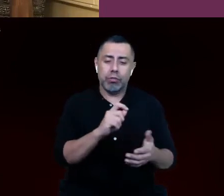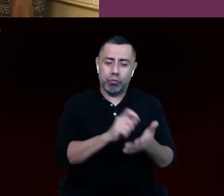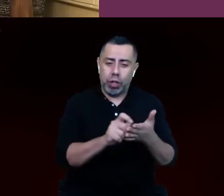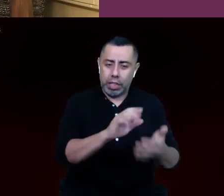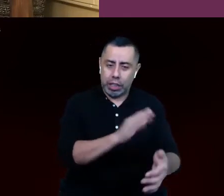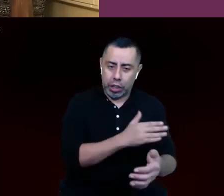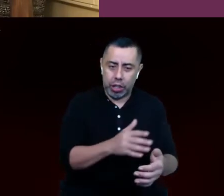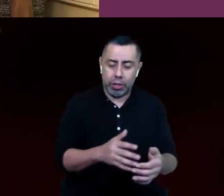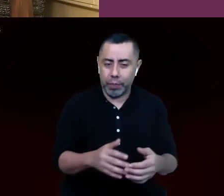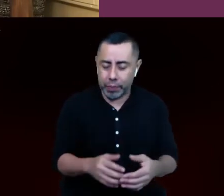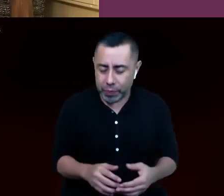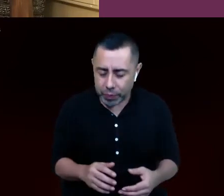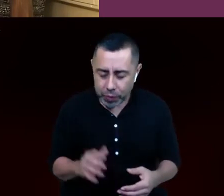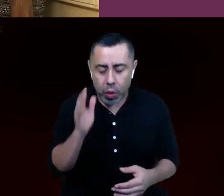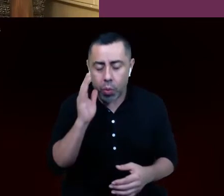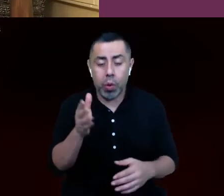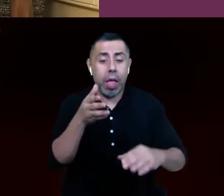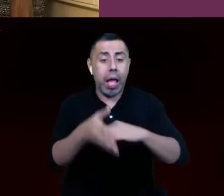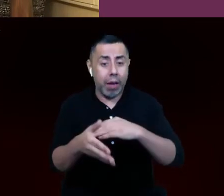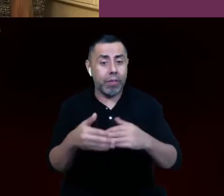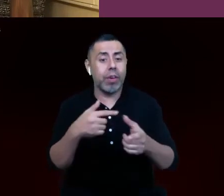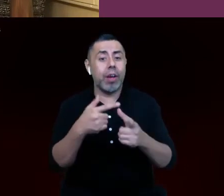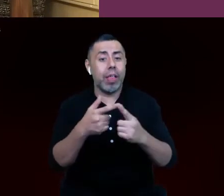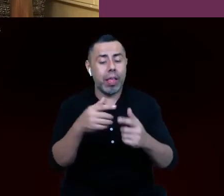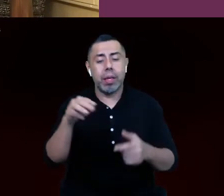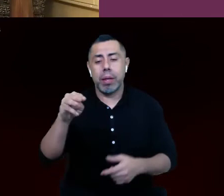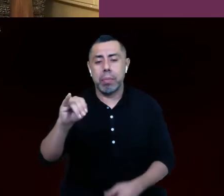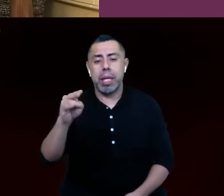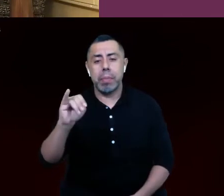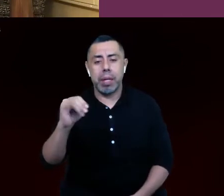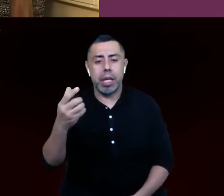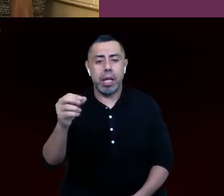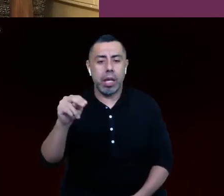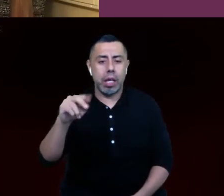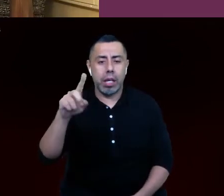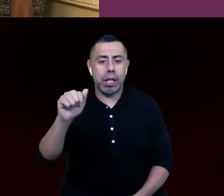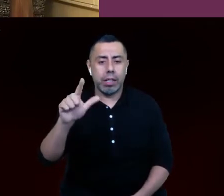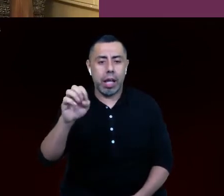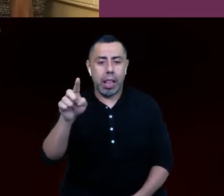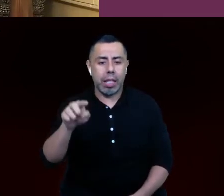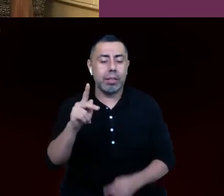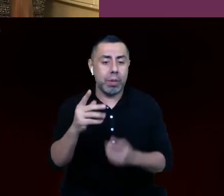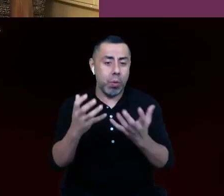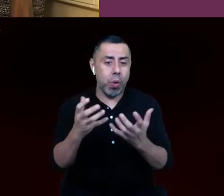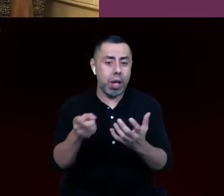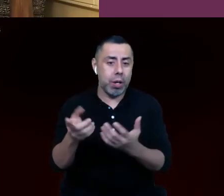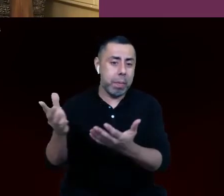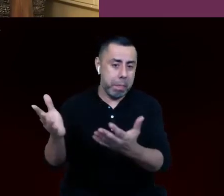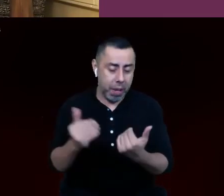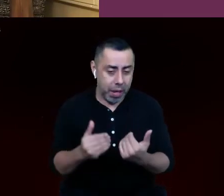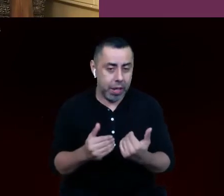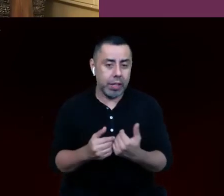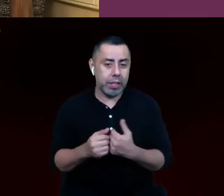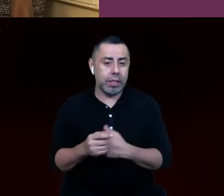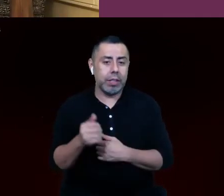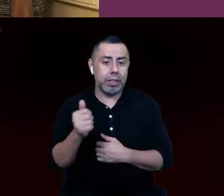Mimi Gonzalez back, and she's another one that's in by demand. People want Mimi Gonzalez back. She's